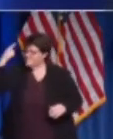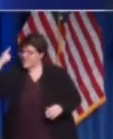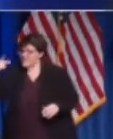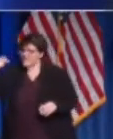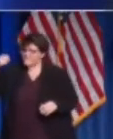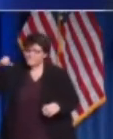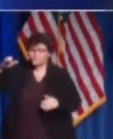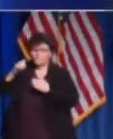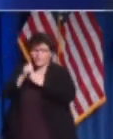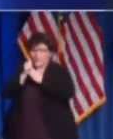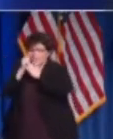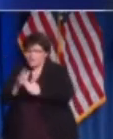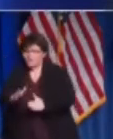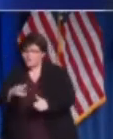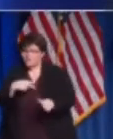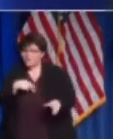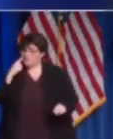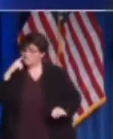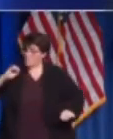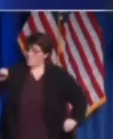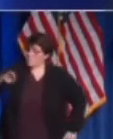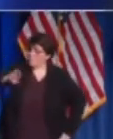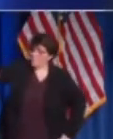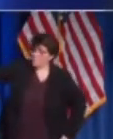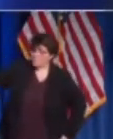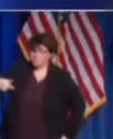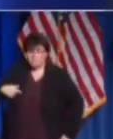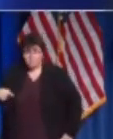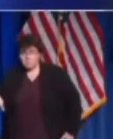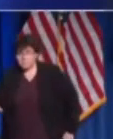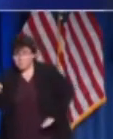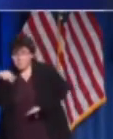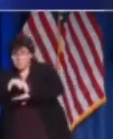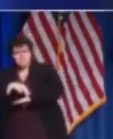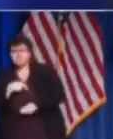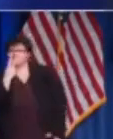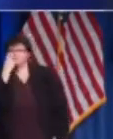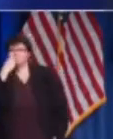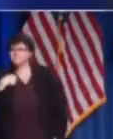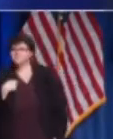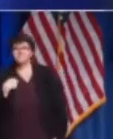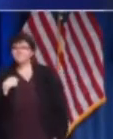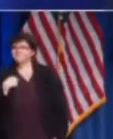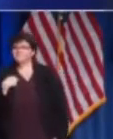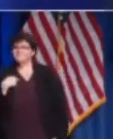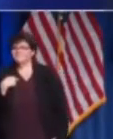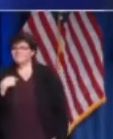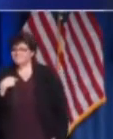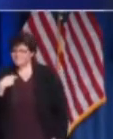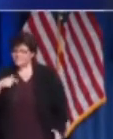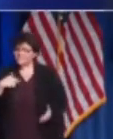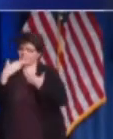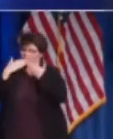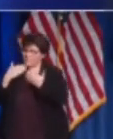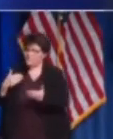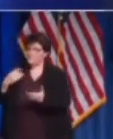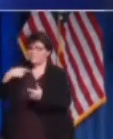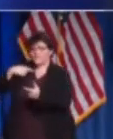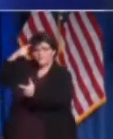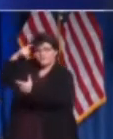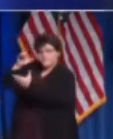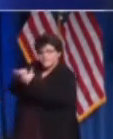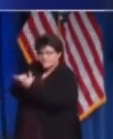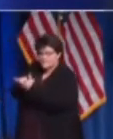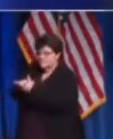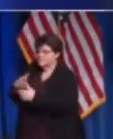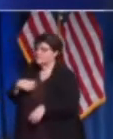whom I literally could not be here today. I'd like to thank my husband, Greg. My mom is here. Thanks